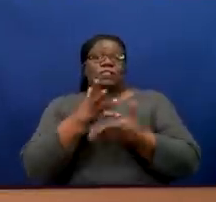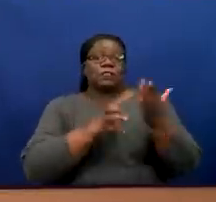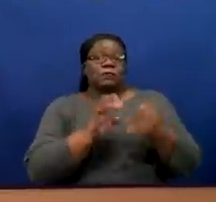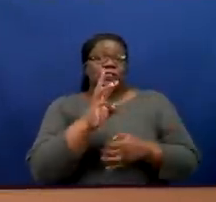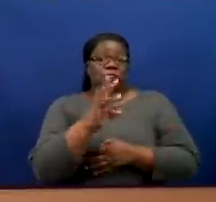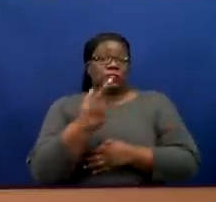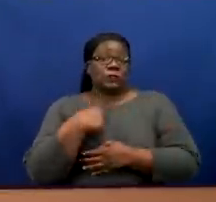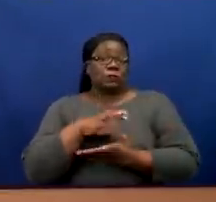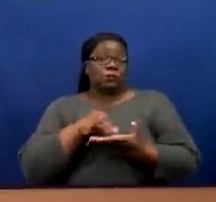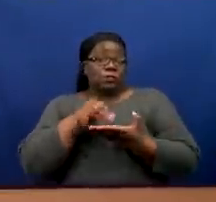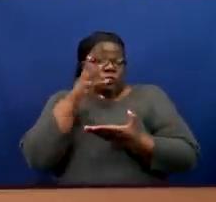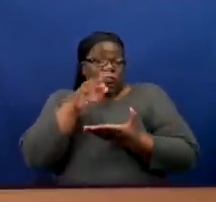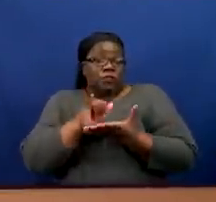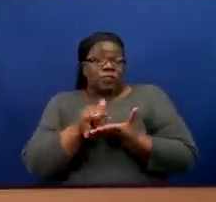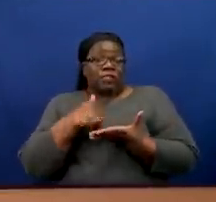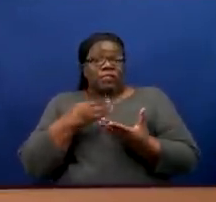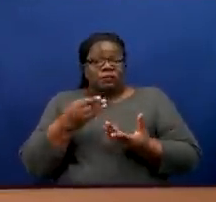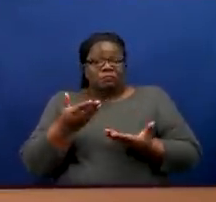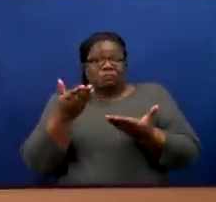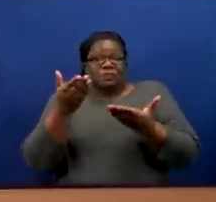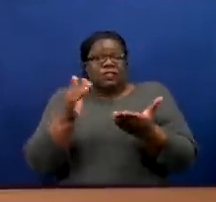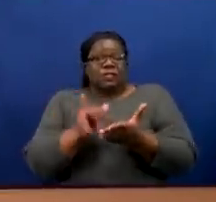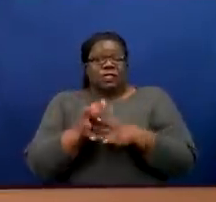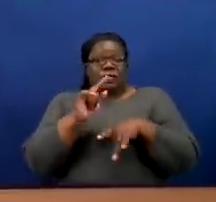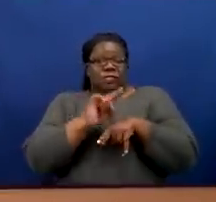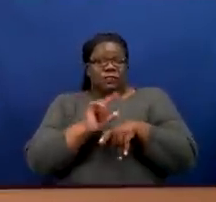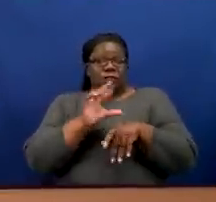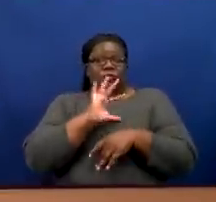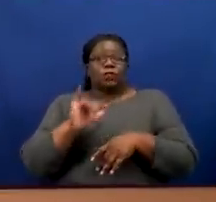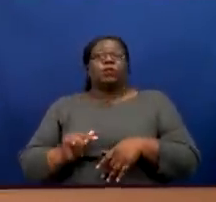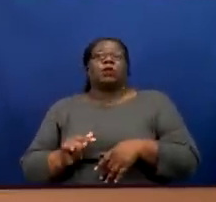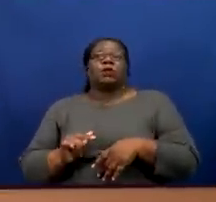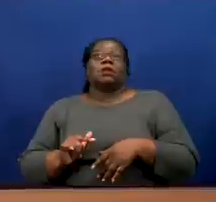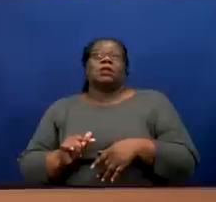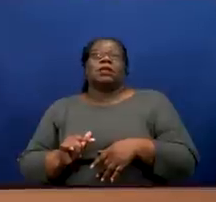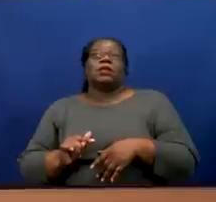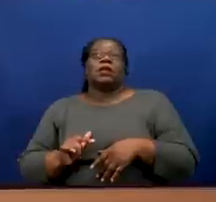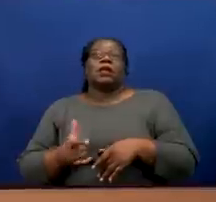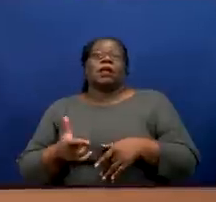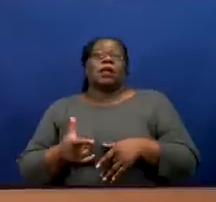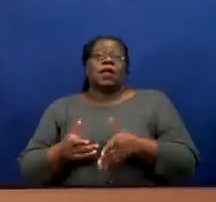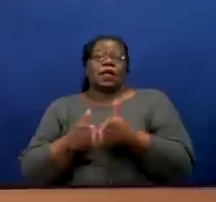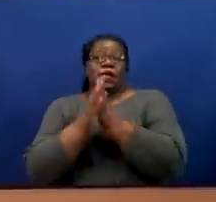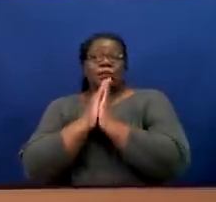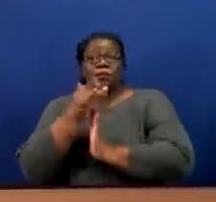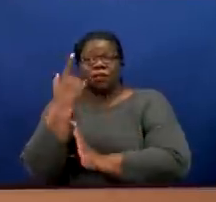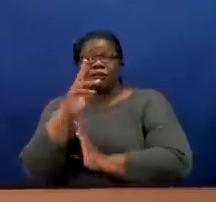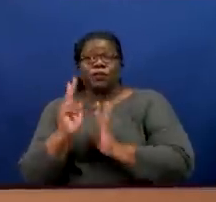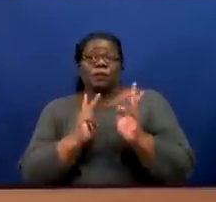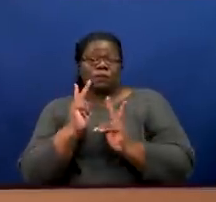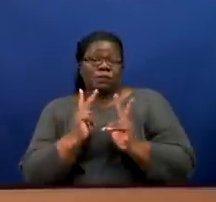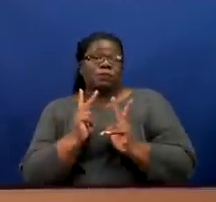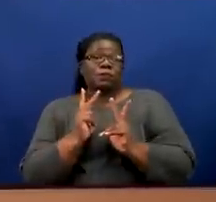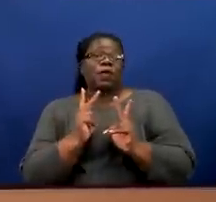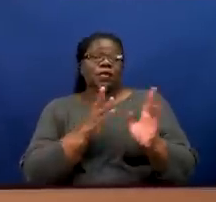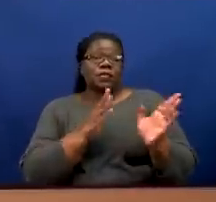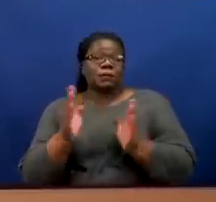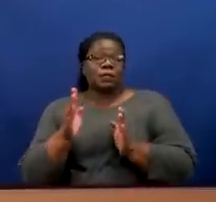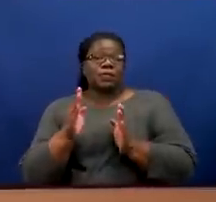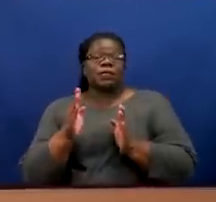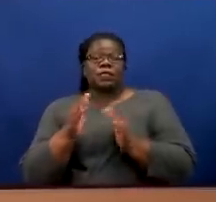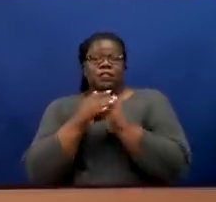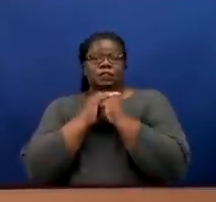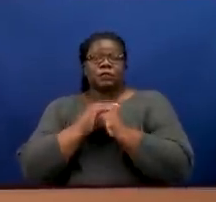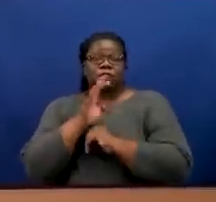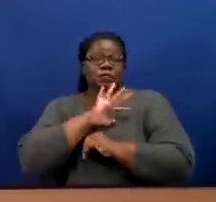that he dedicated that temple unto the Lord and consecrated the people as they prepared to